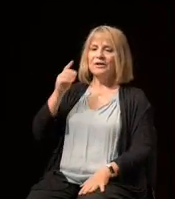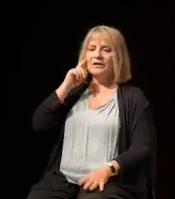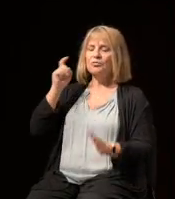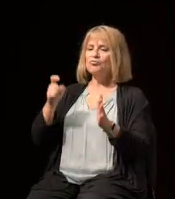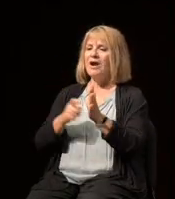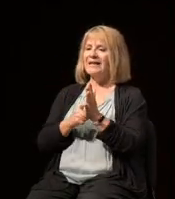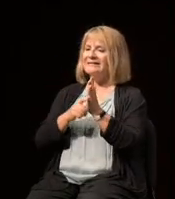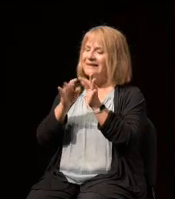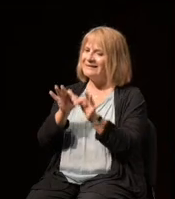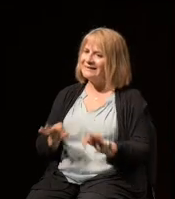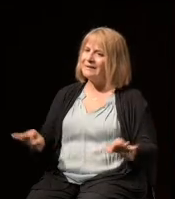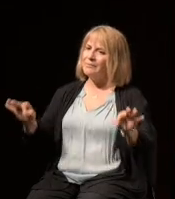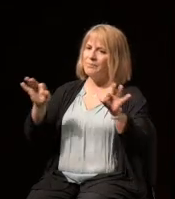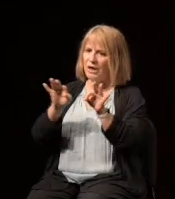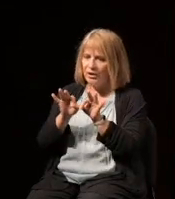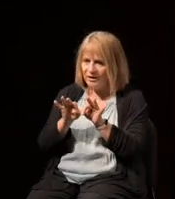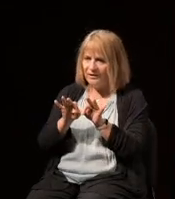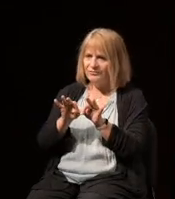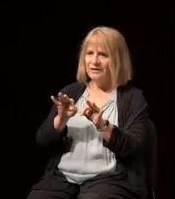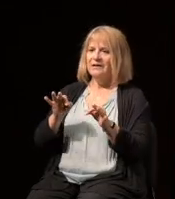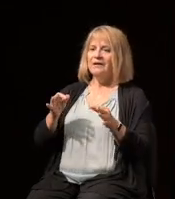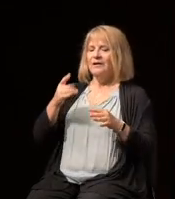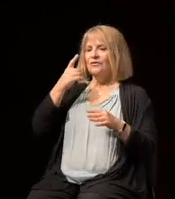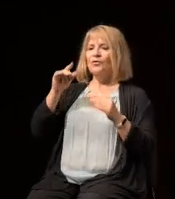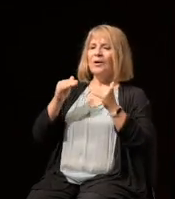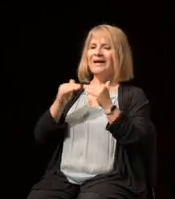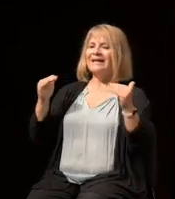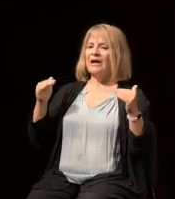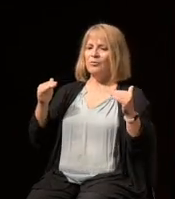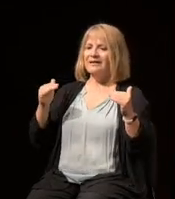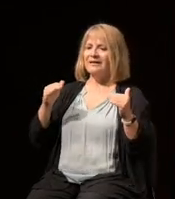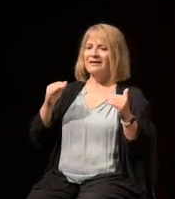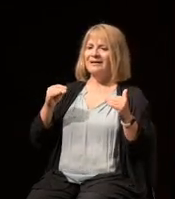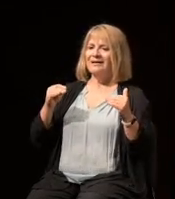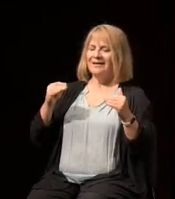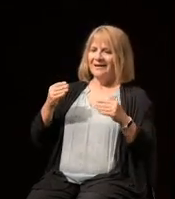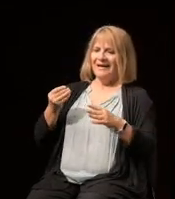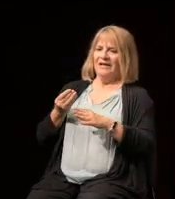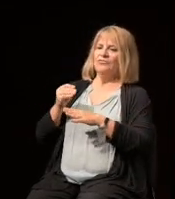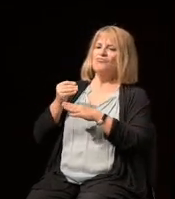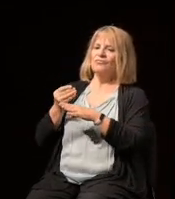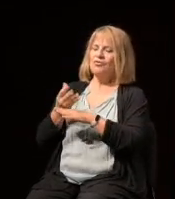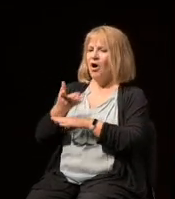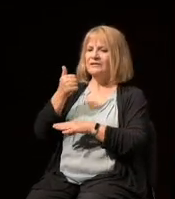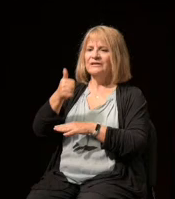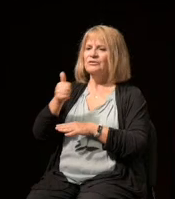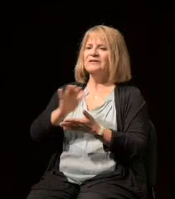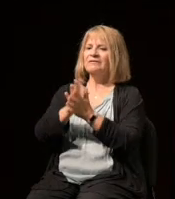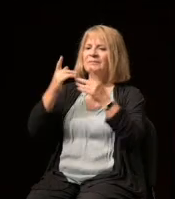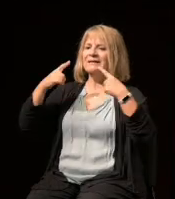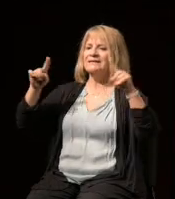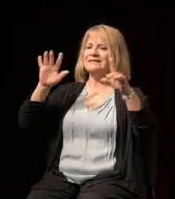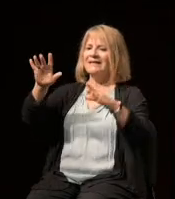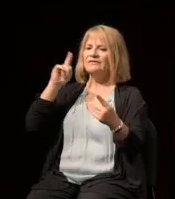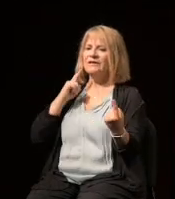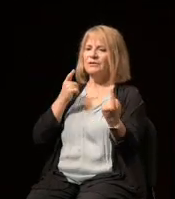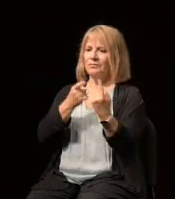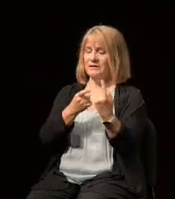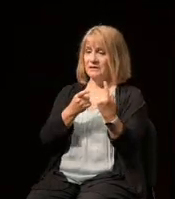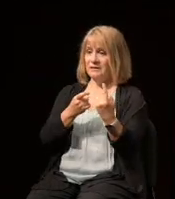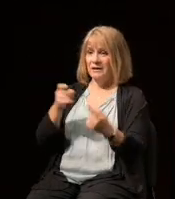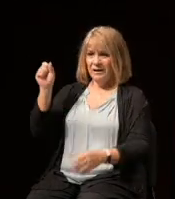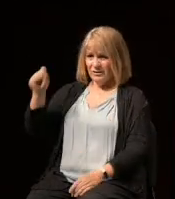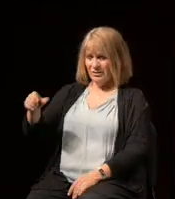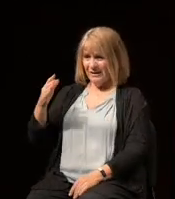addressing inequity and perfecting yourselves to be successful in your mission. So yes, think about